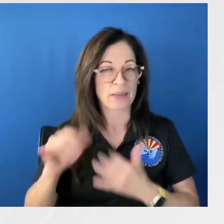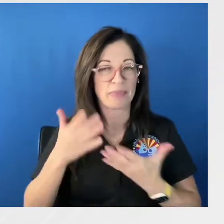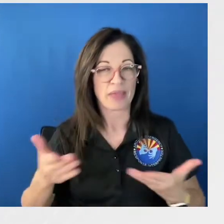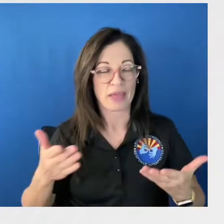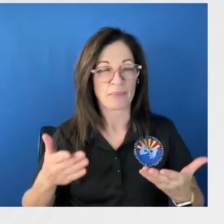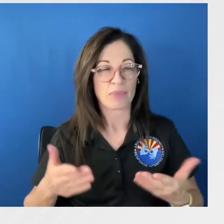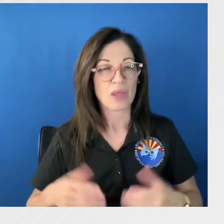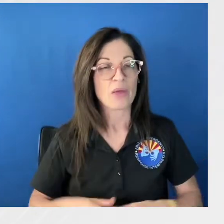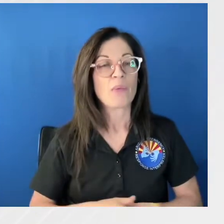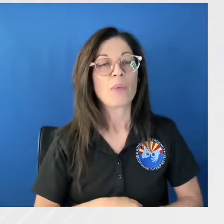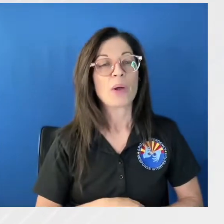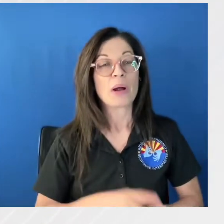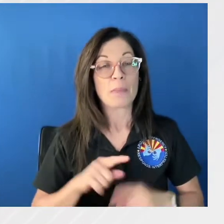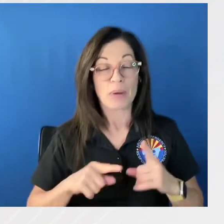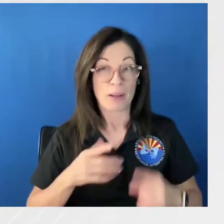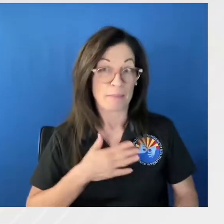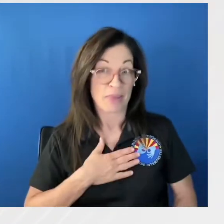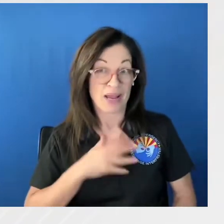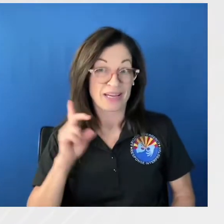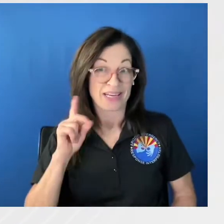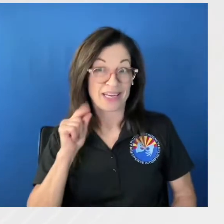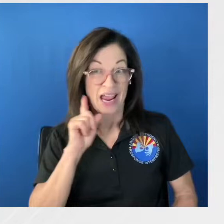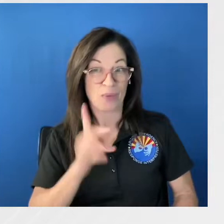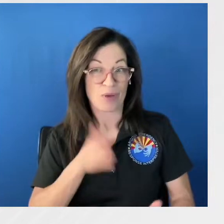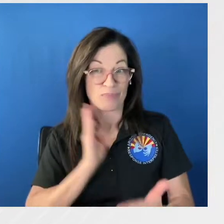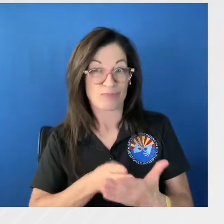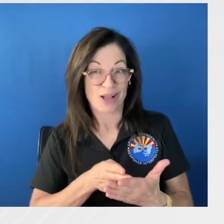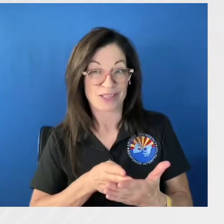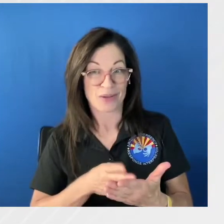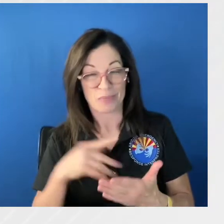thing is my DA prosecutes, so they might bring him to my side.